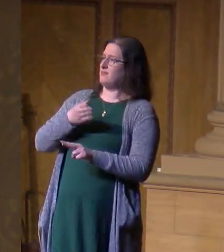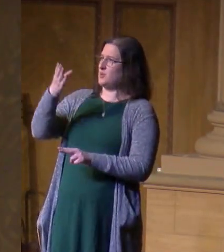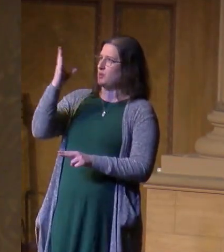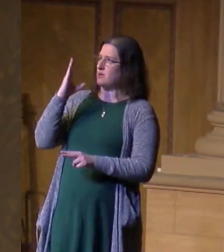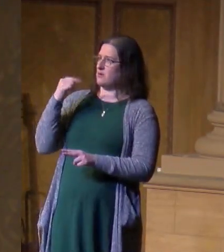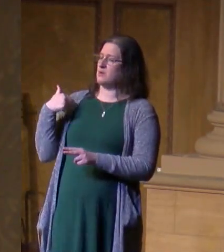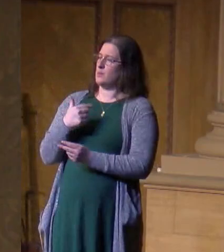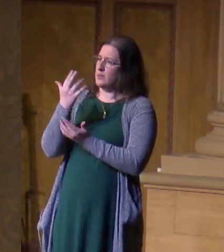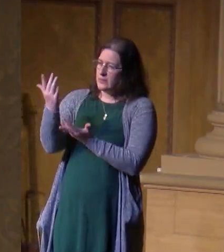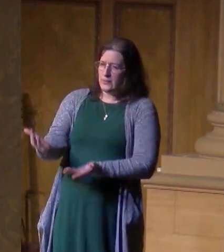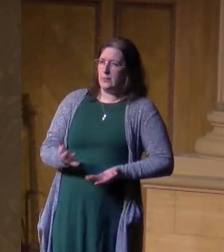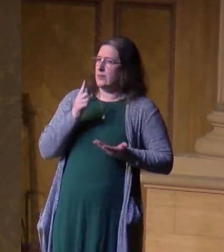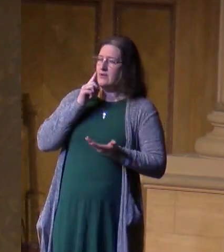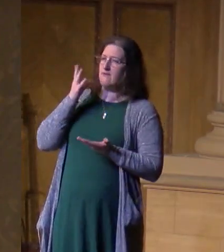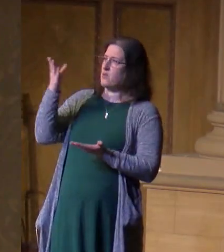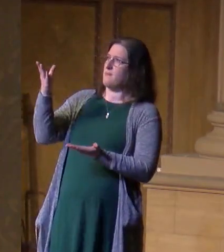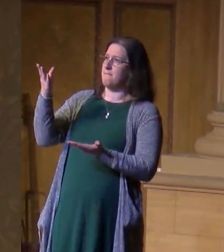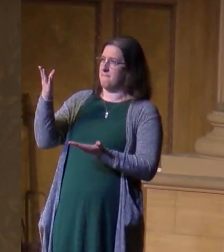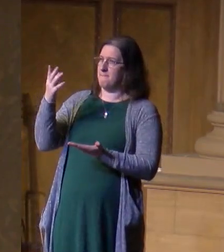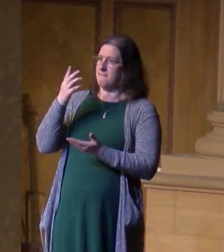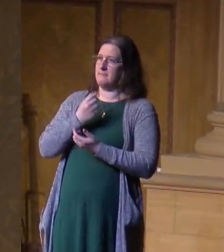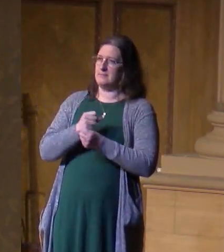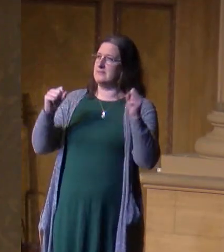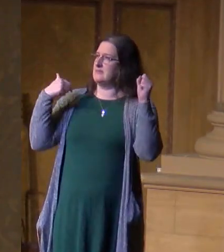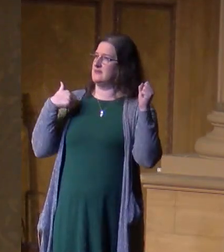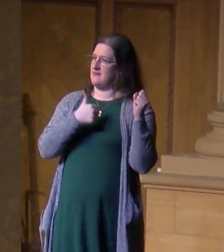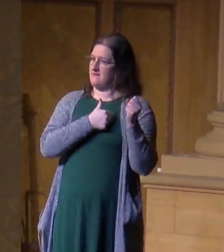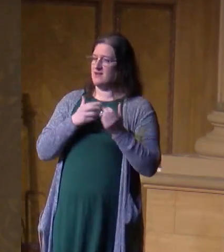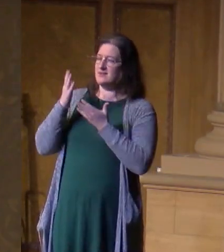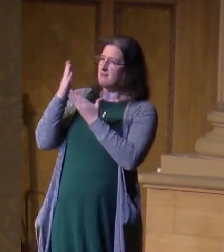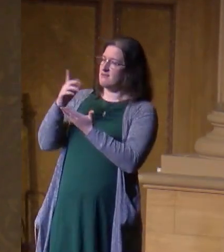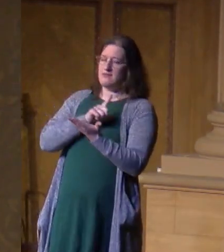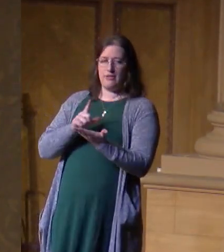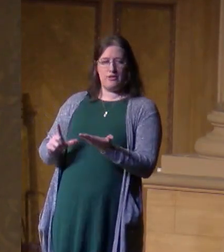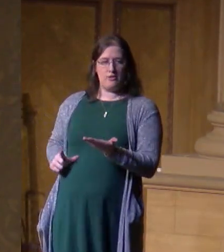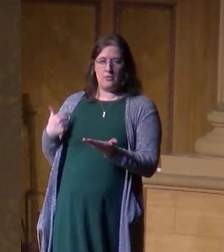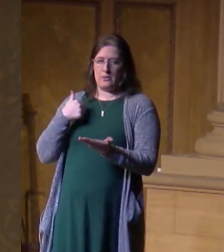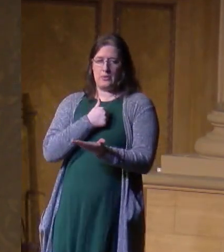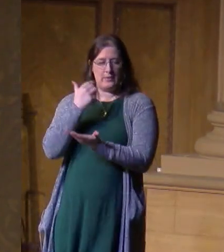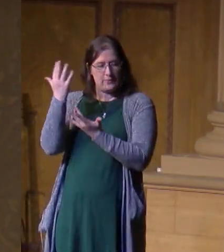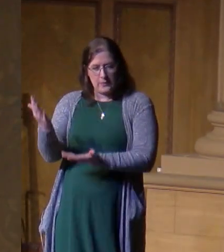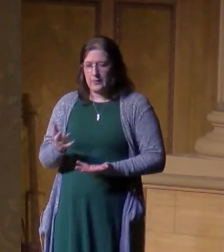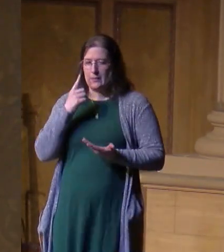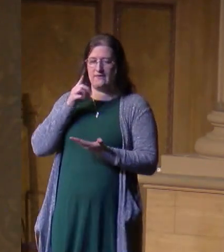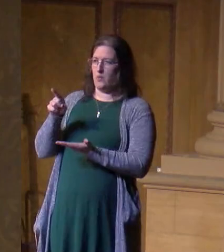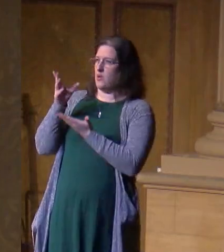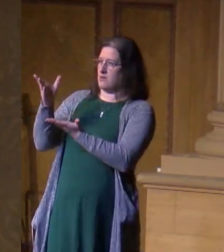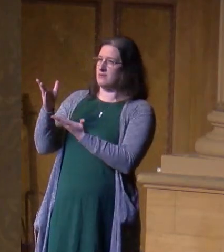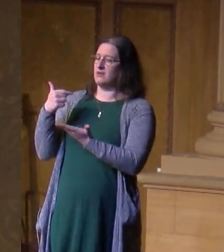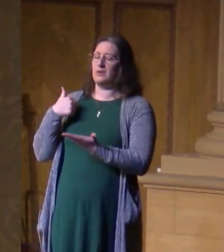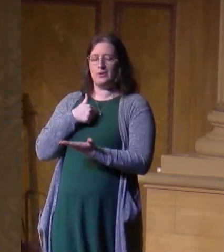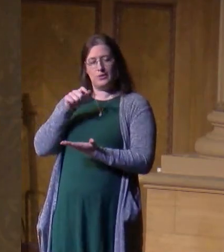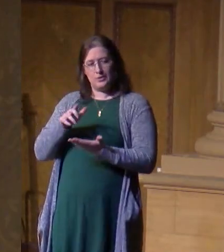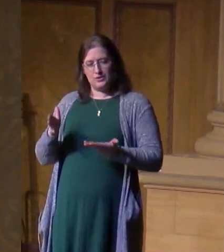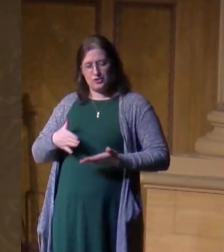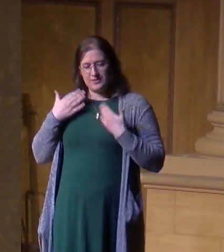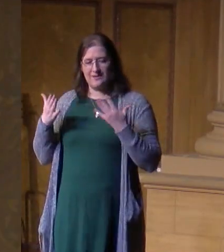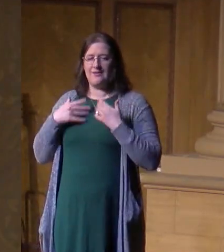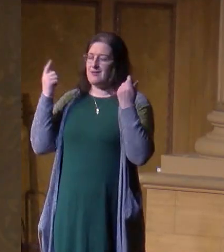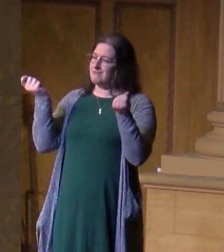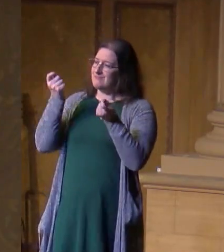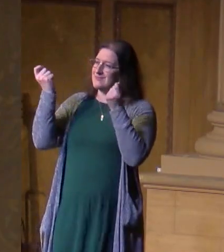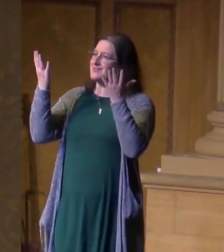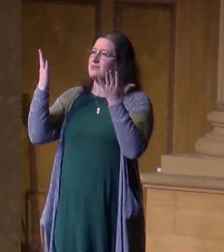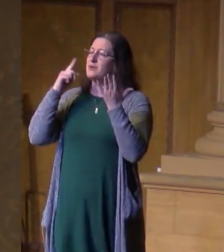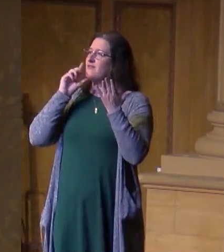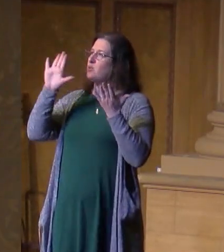We've waited for him. That he might save us. This is the Lord. We've waited for him. Let us be glad and rejoice in his